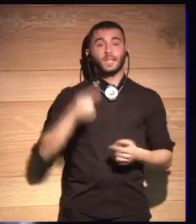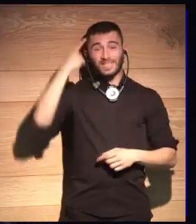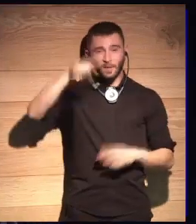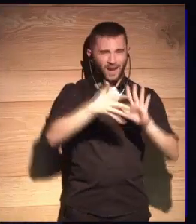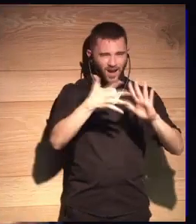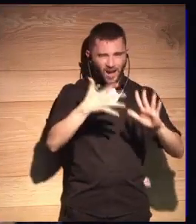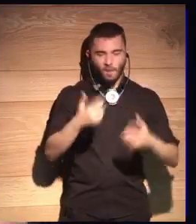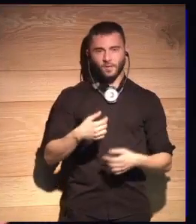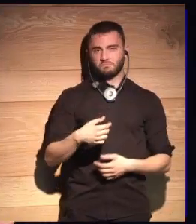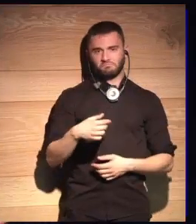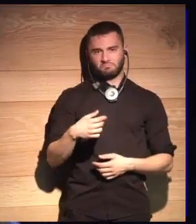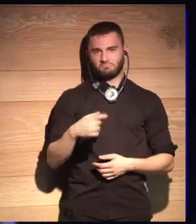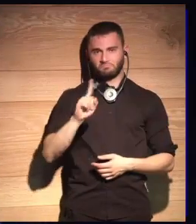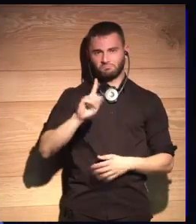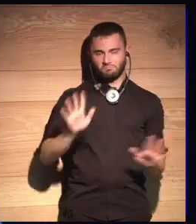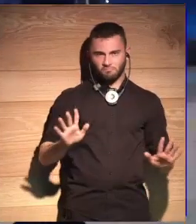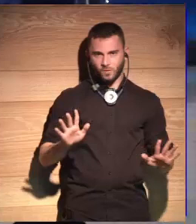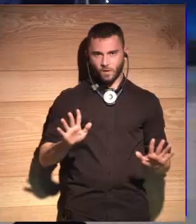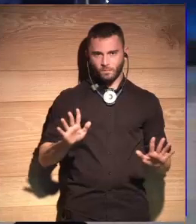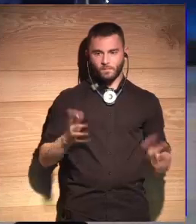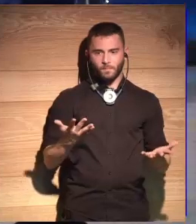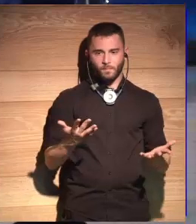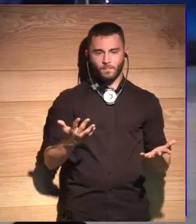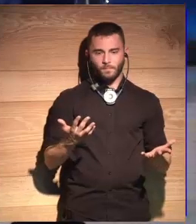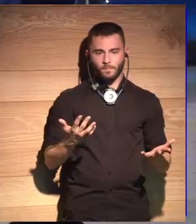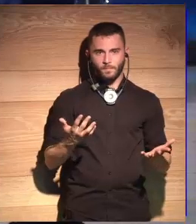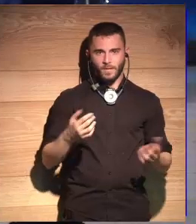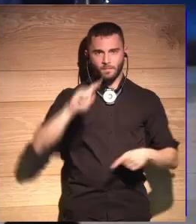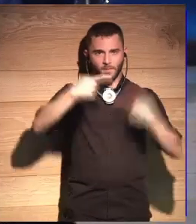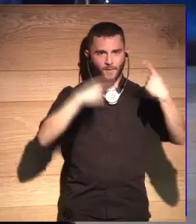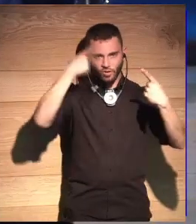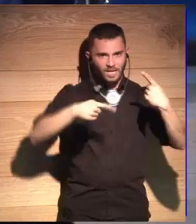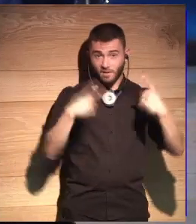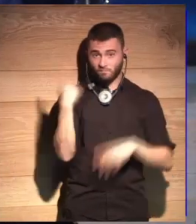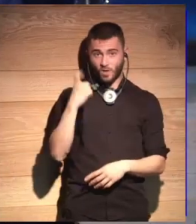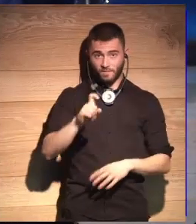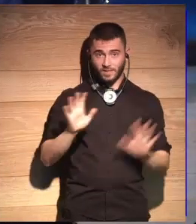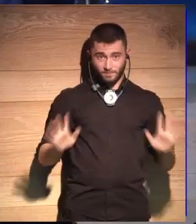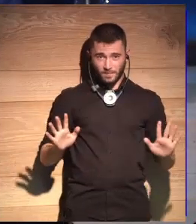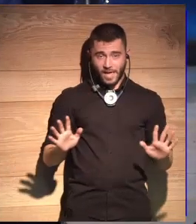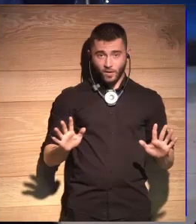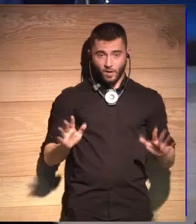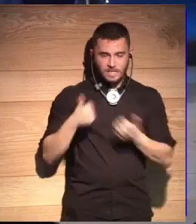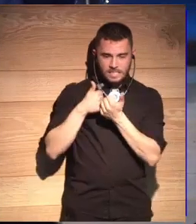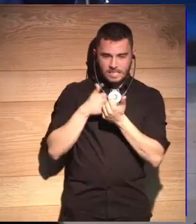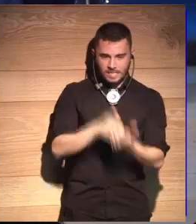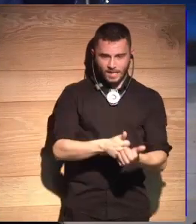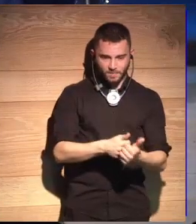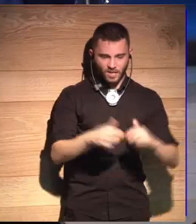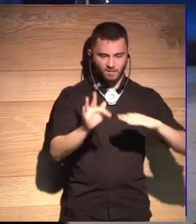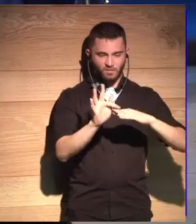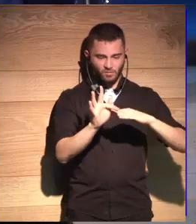you know, this point about having to track the exhumation over the course of today, minute by minute by minute. I'm not sure